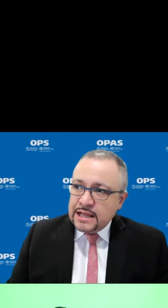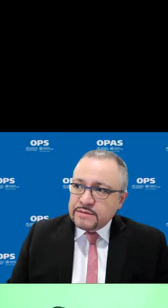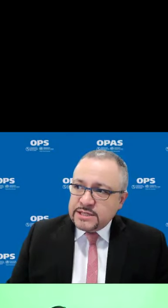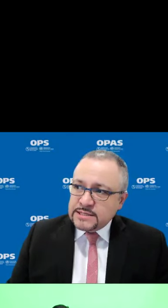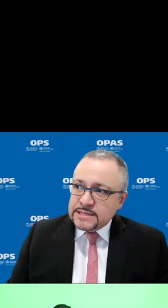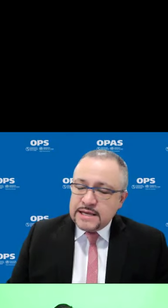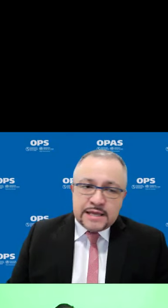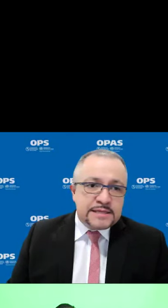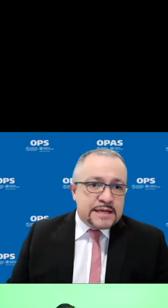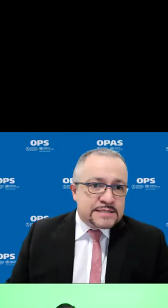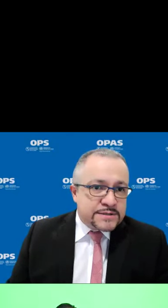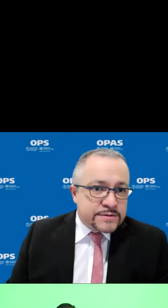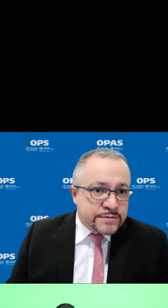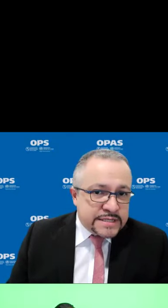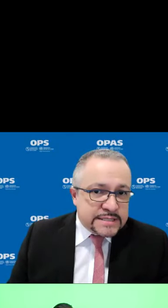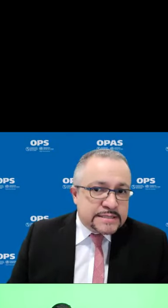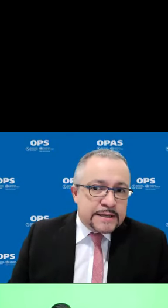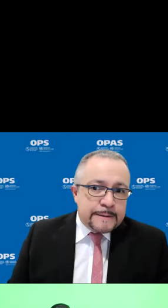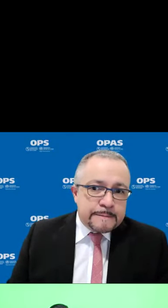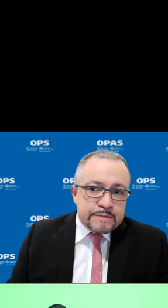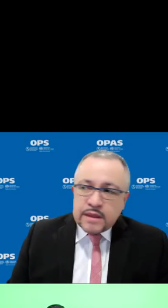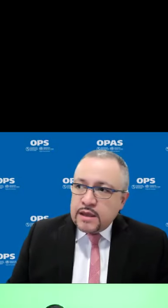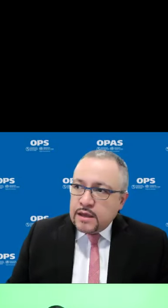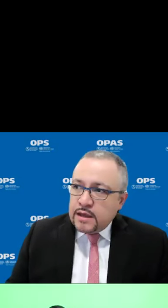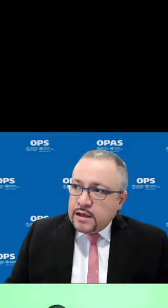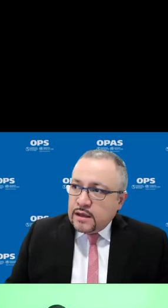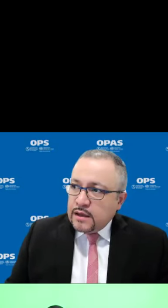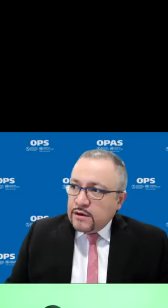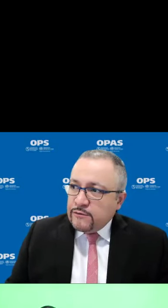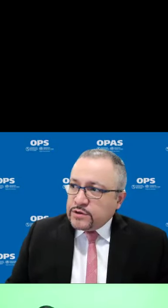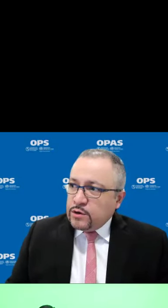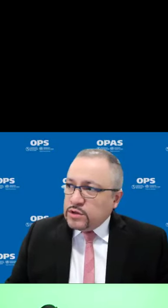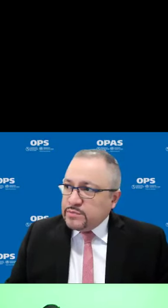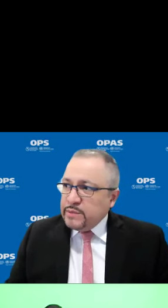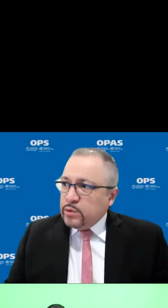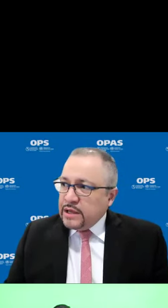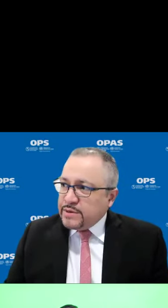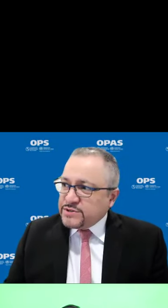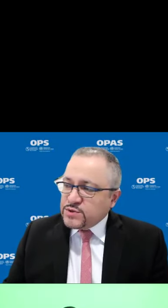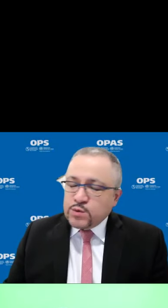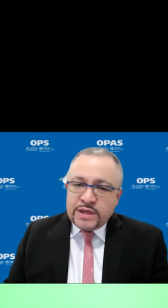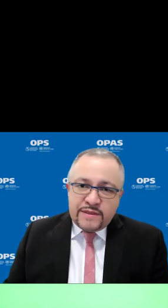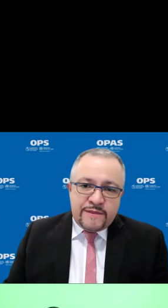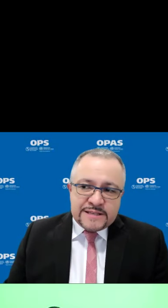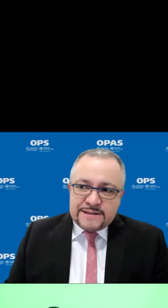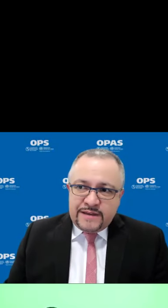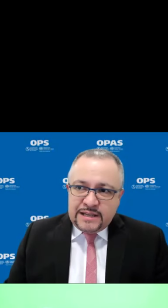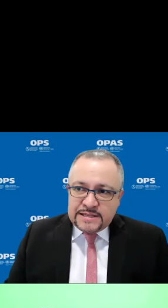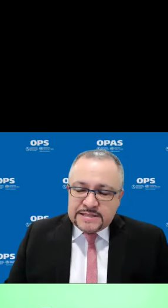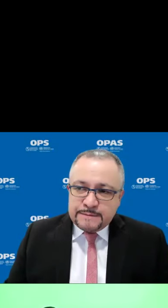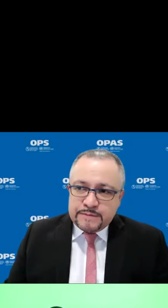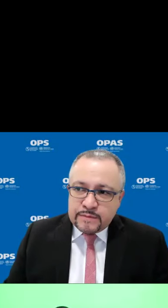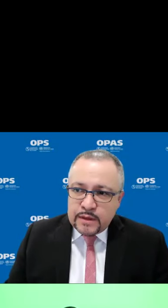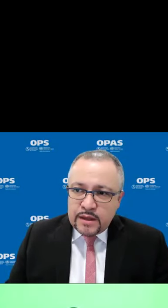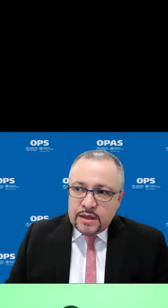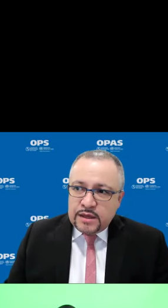addressing health emergencies and disaster risks for the older people and persons with